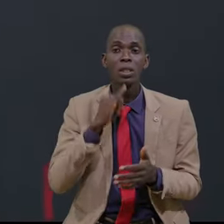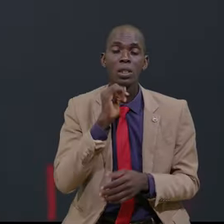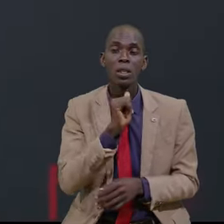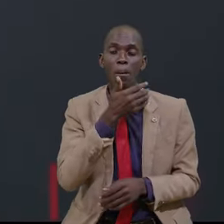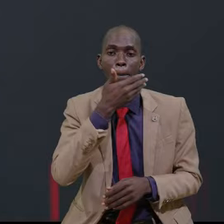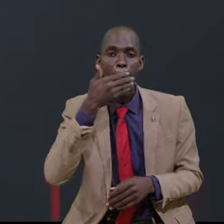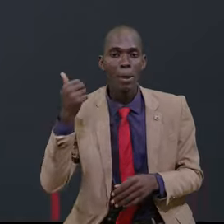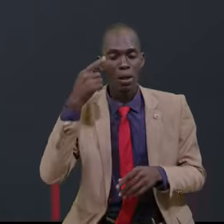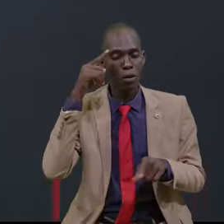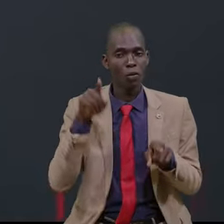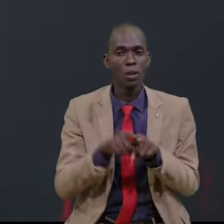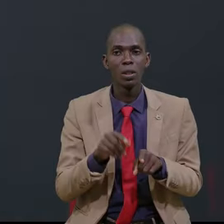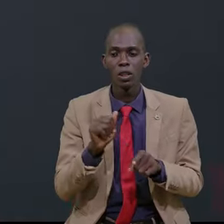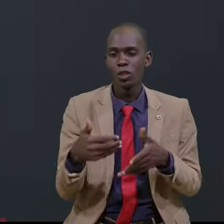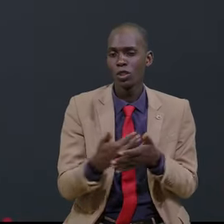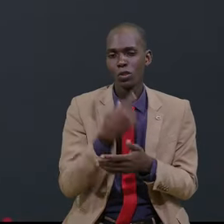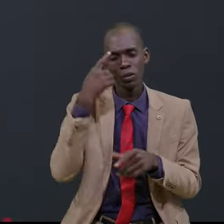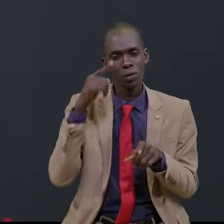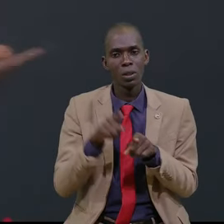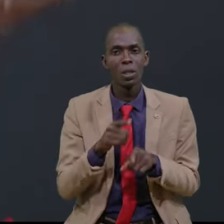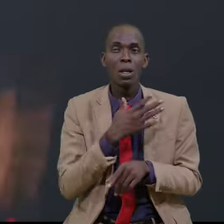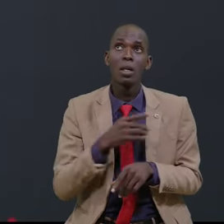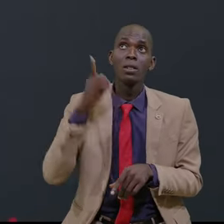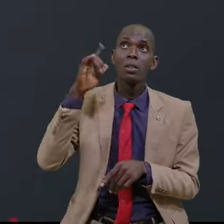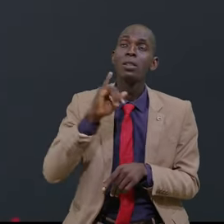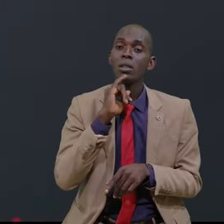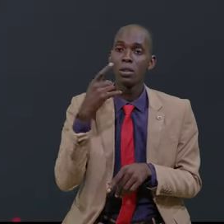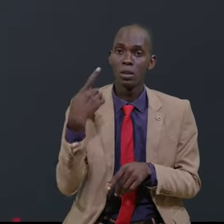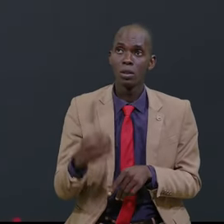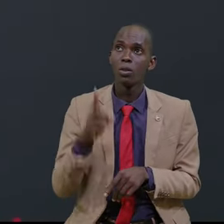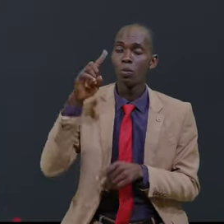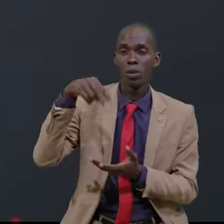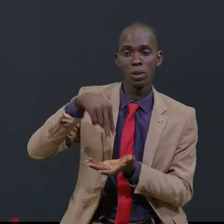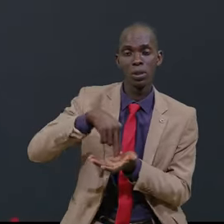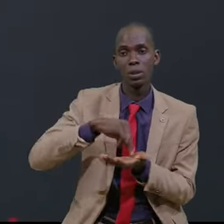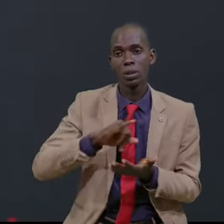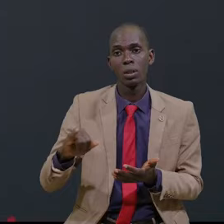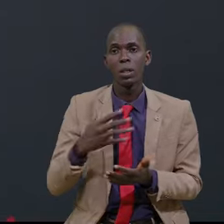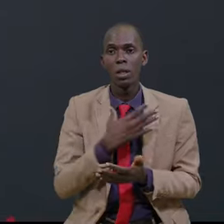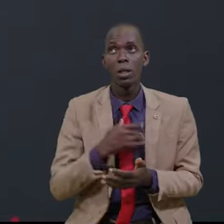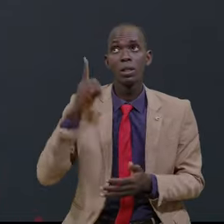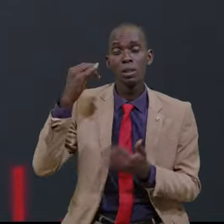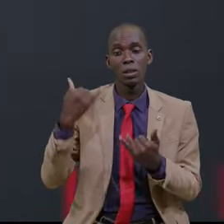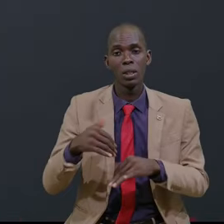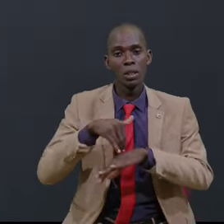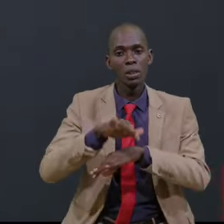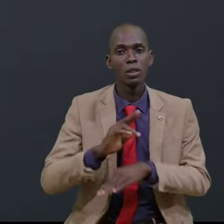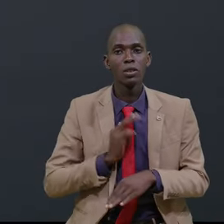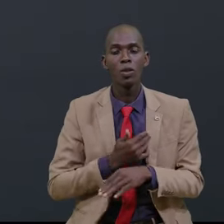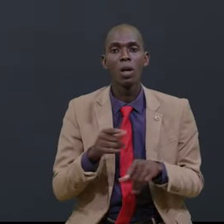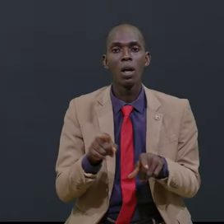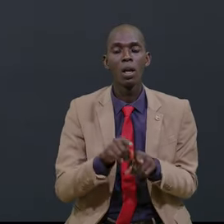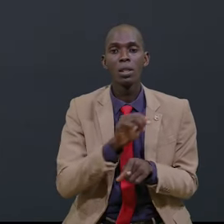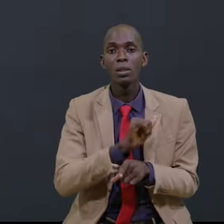New Covenant and is the mediator and he sending us forth as amb ambassadors of that